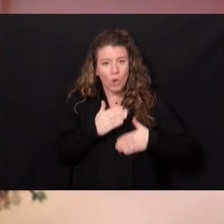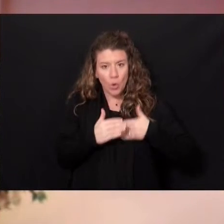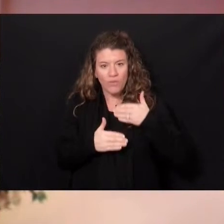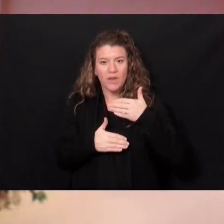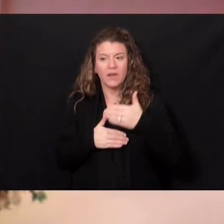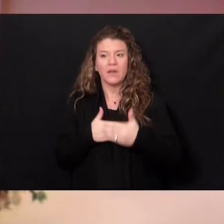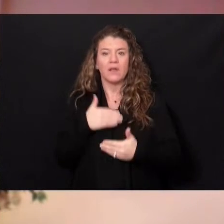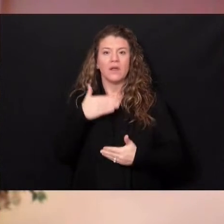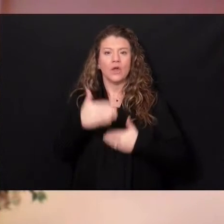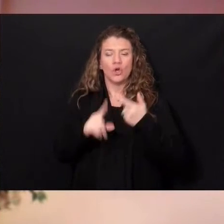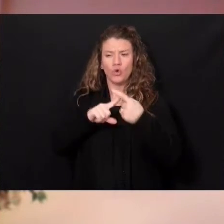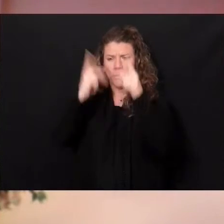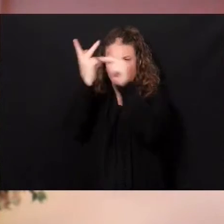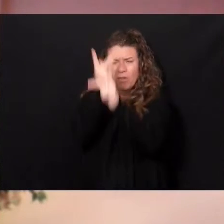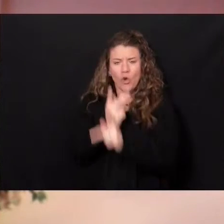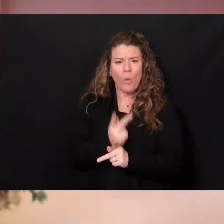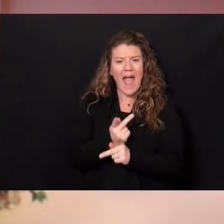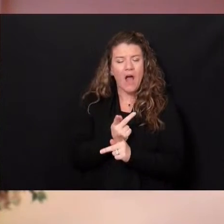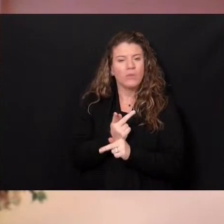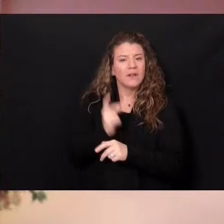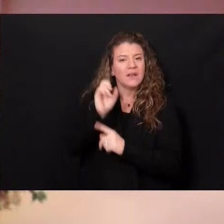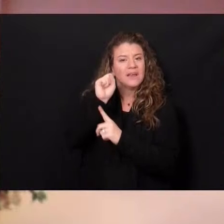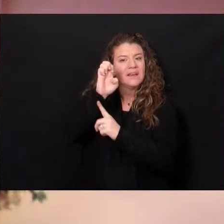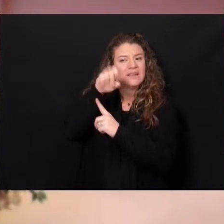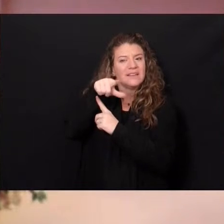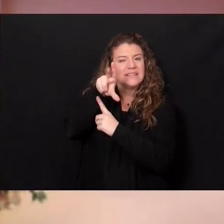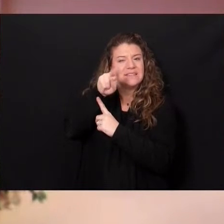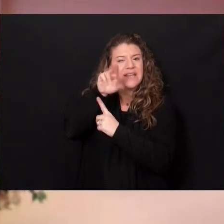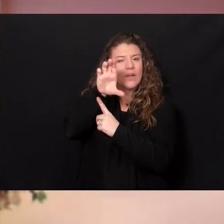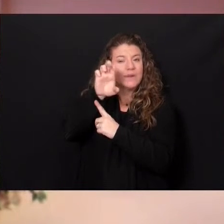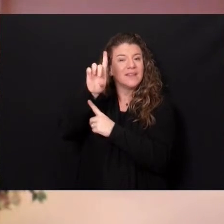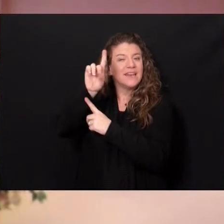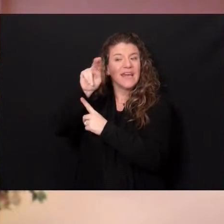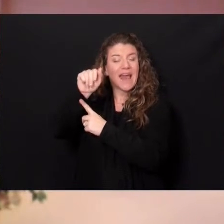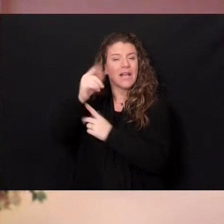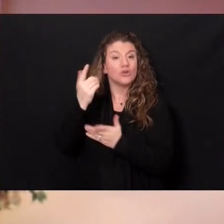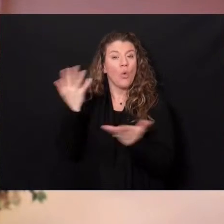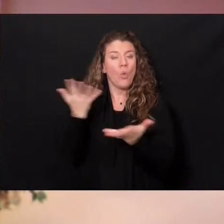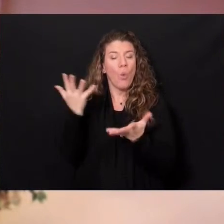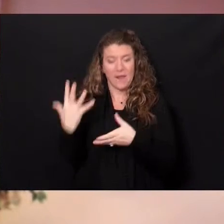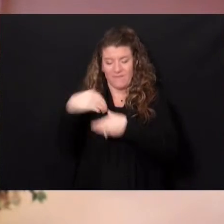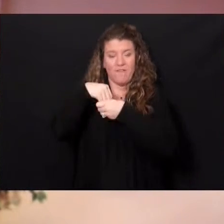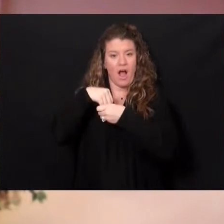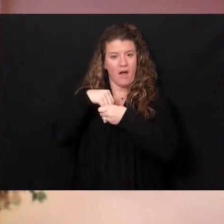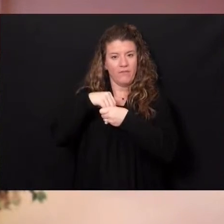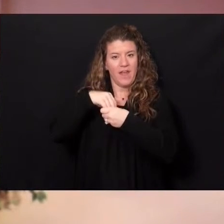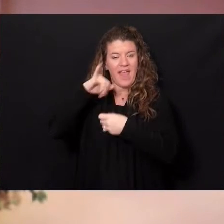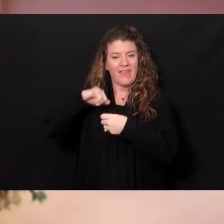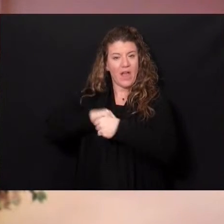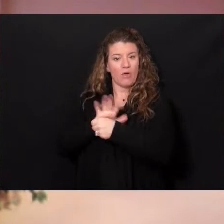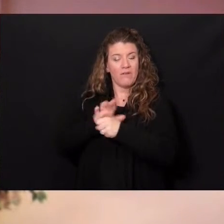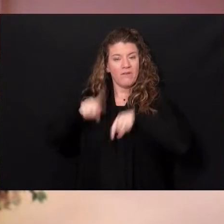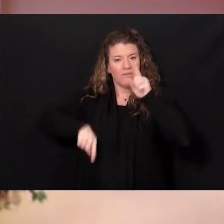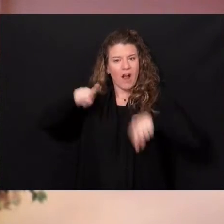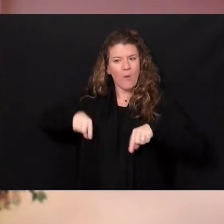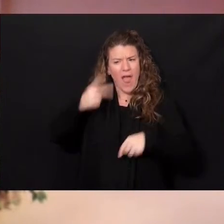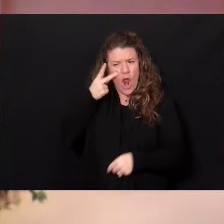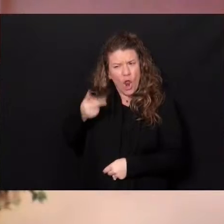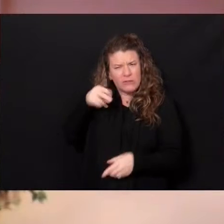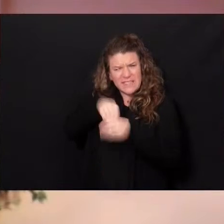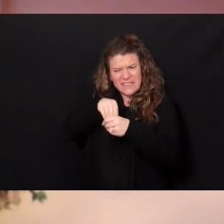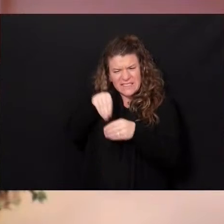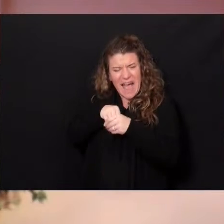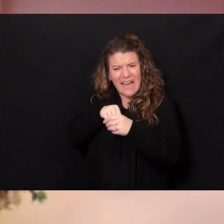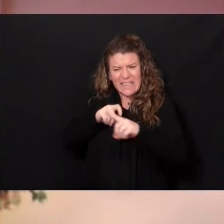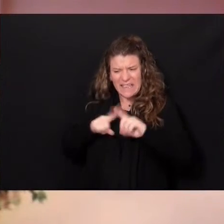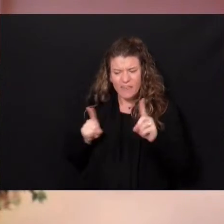to sequence the DNA, the genome of COVID-19 virus. And what this